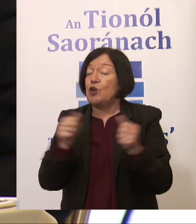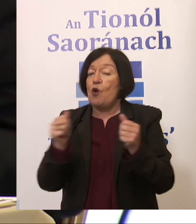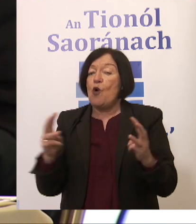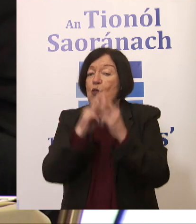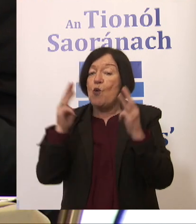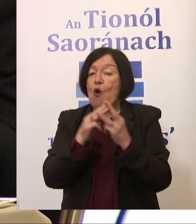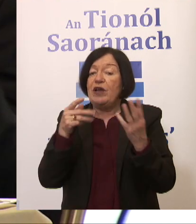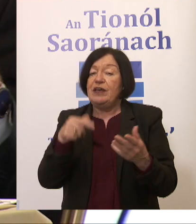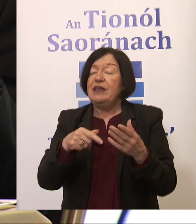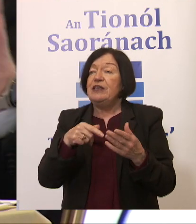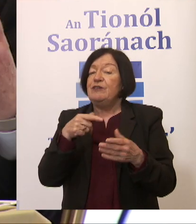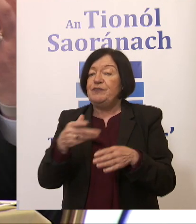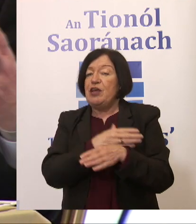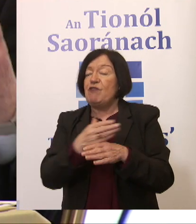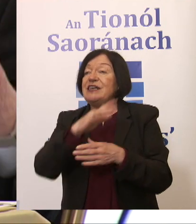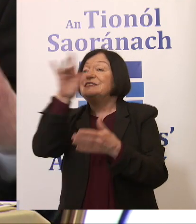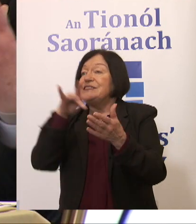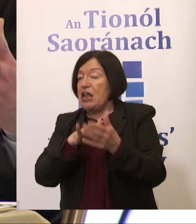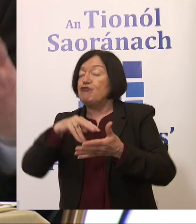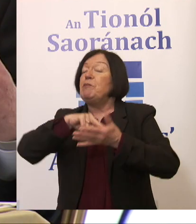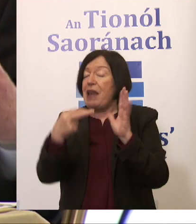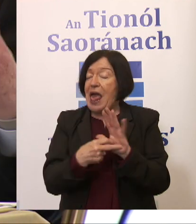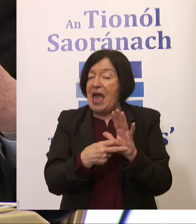on processes of, so they ran sort of centrally planned,